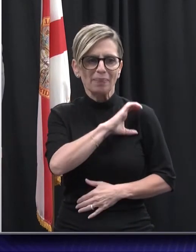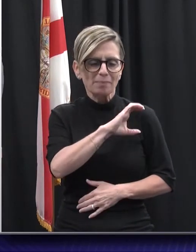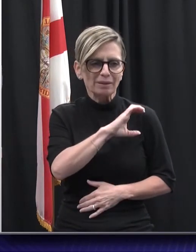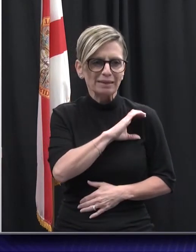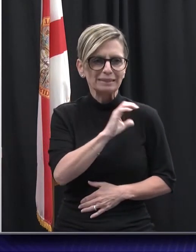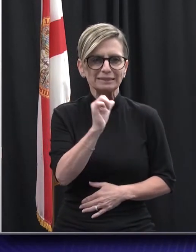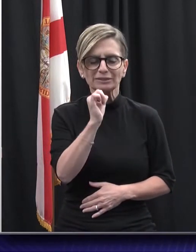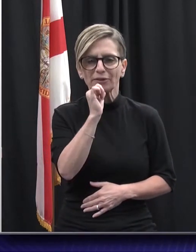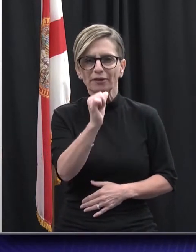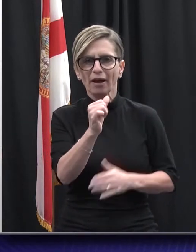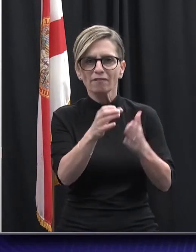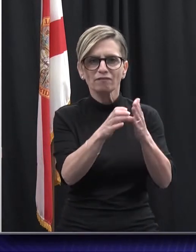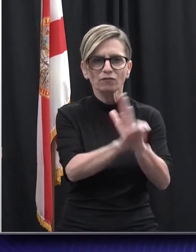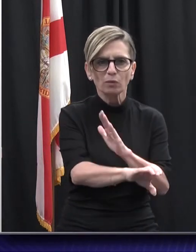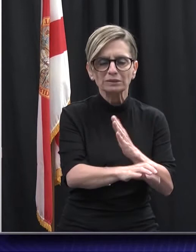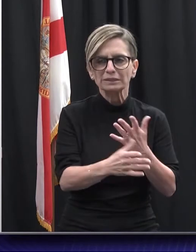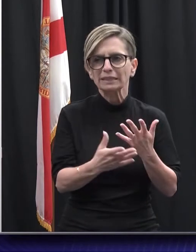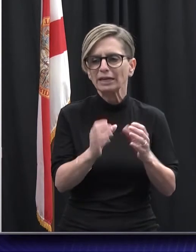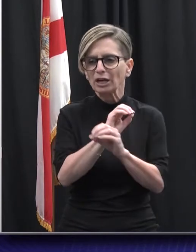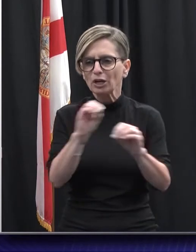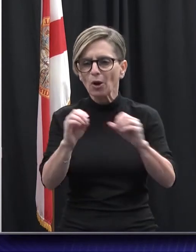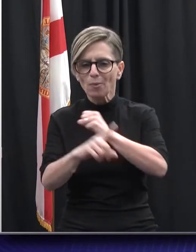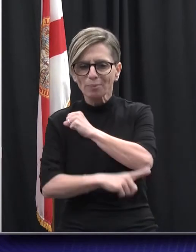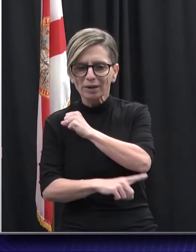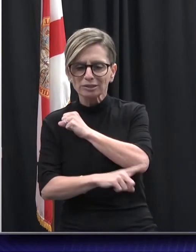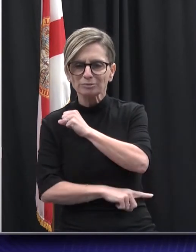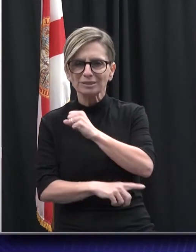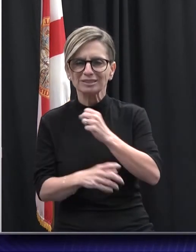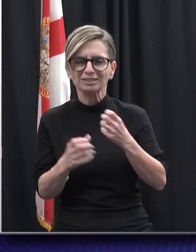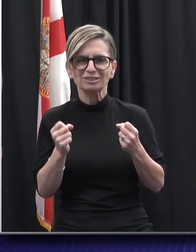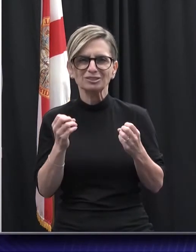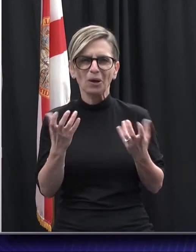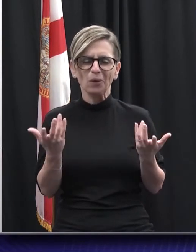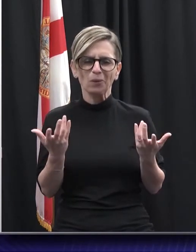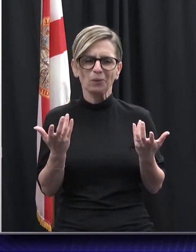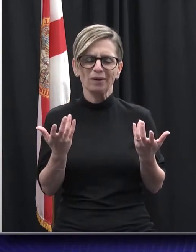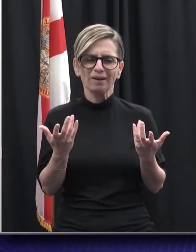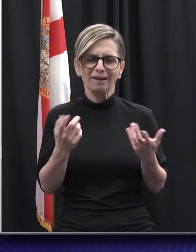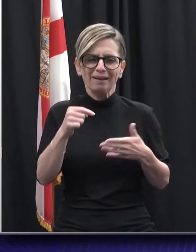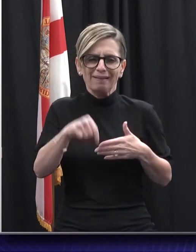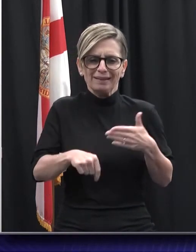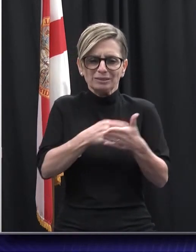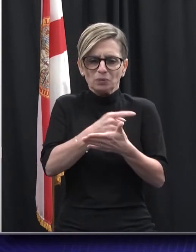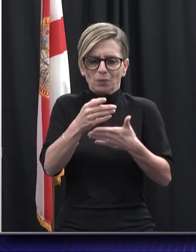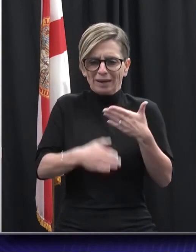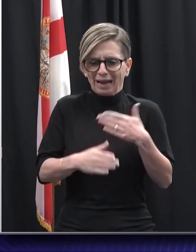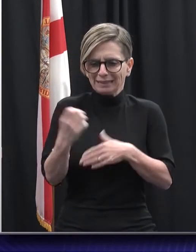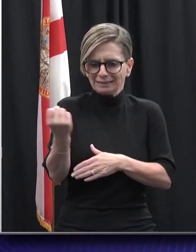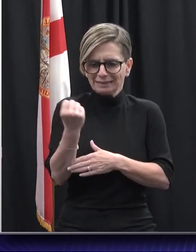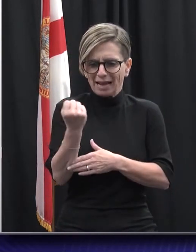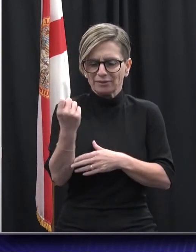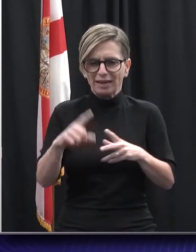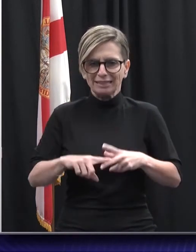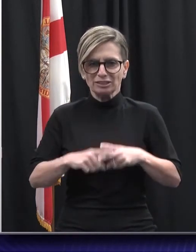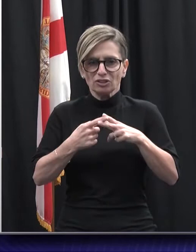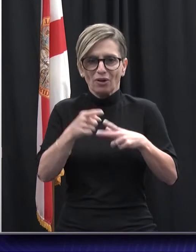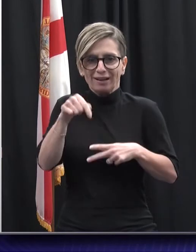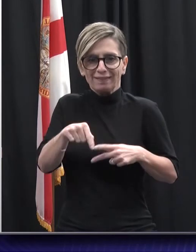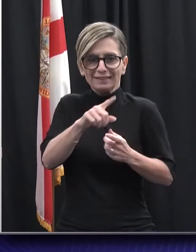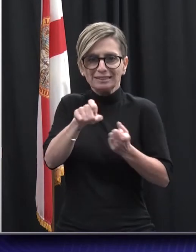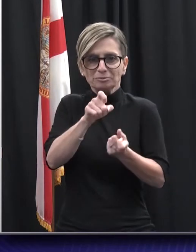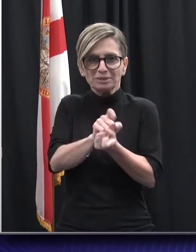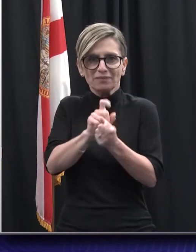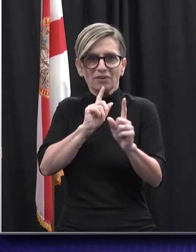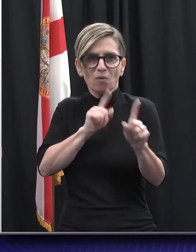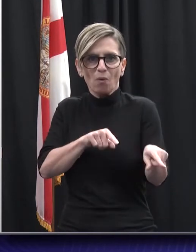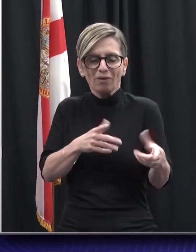who doesn't listen to this. So really, what will this change, maybe going into this weekend compared to last weekend? And does it have any teeth to really